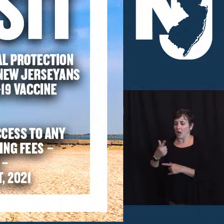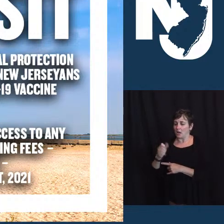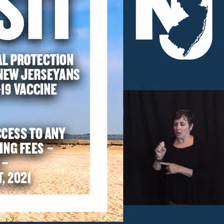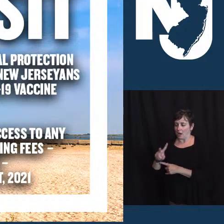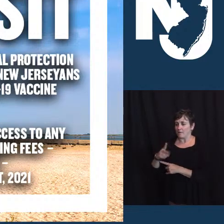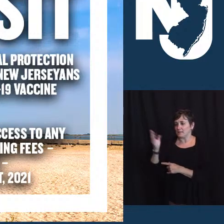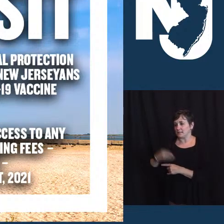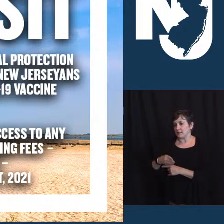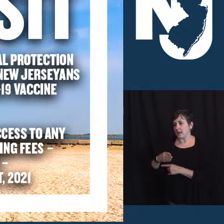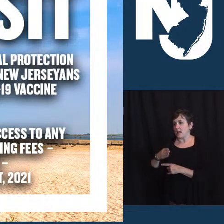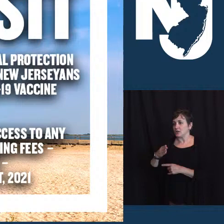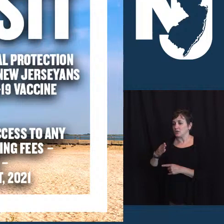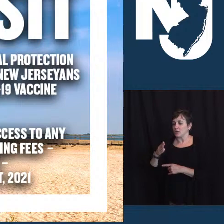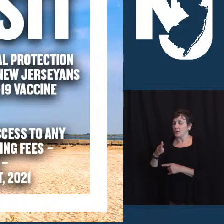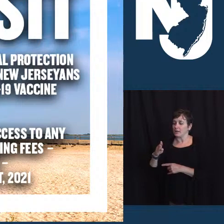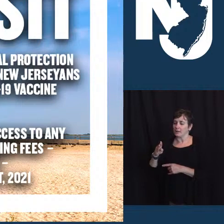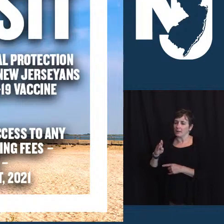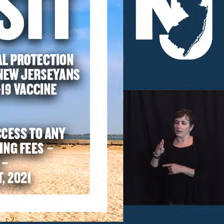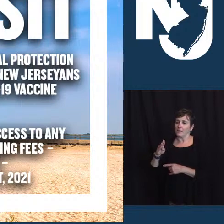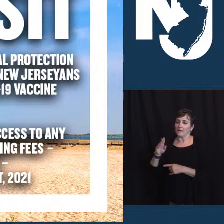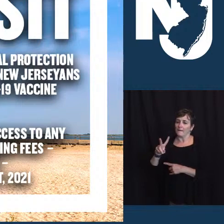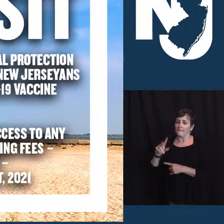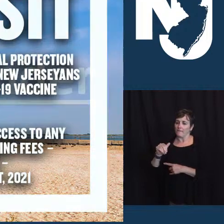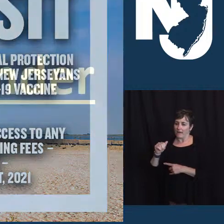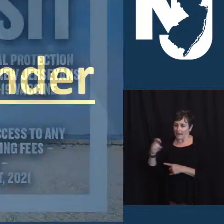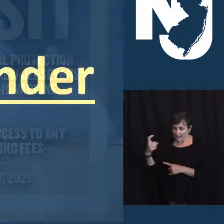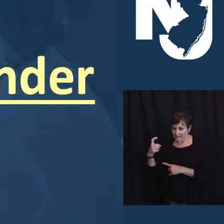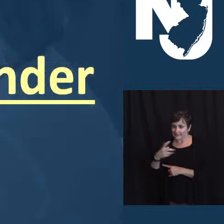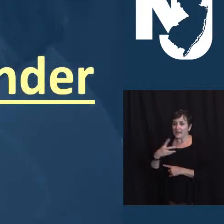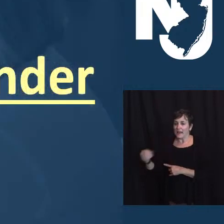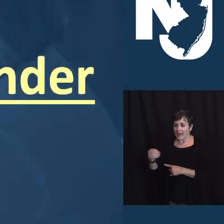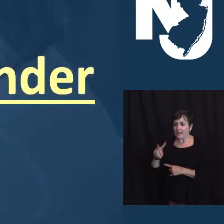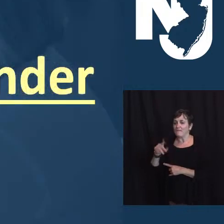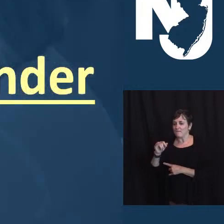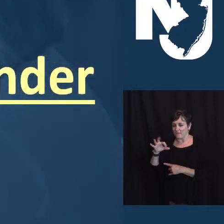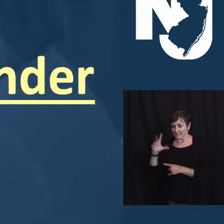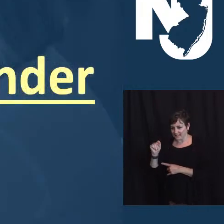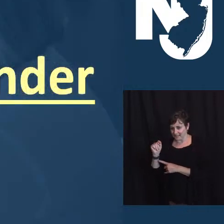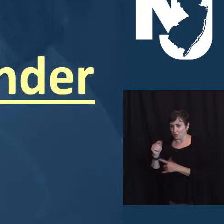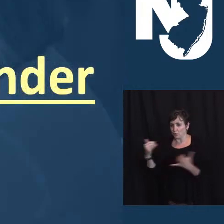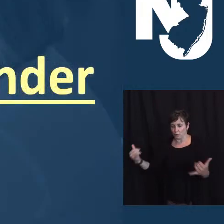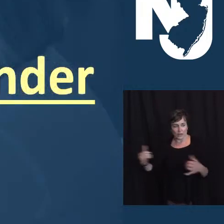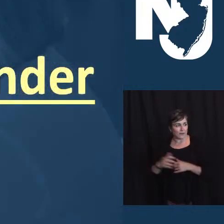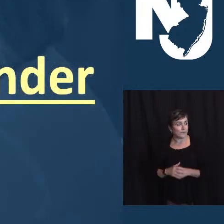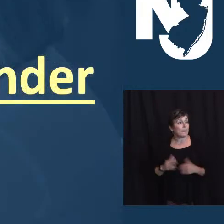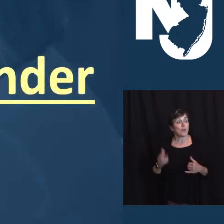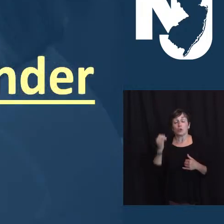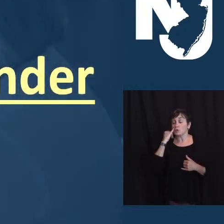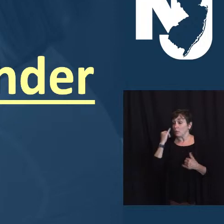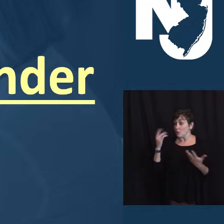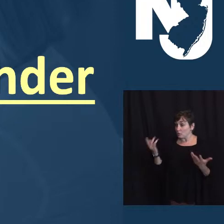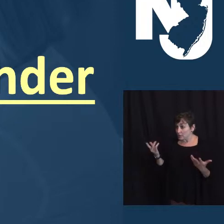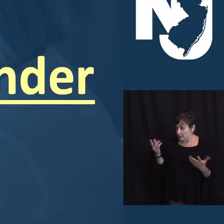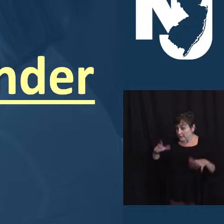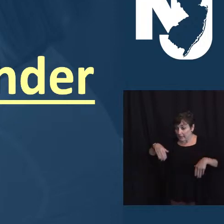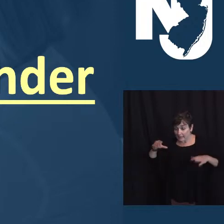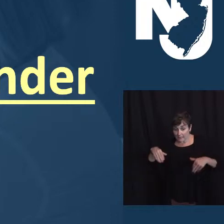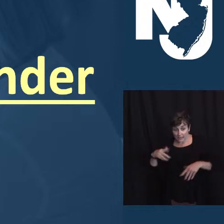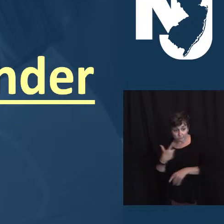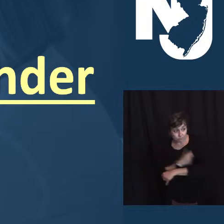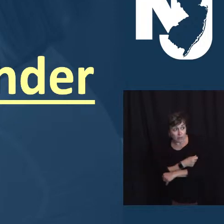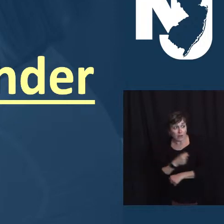nj.gov/vax-and-visit today. So again, if you have yet to raise your sleeve to get your vaccine, there are roughly